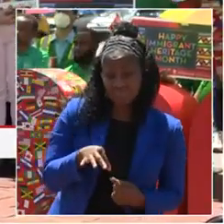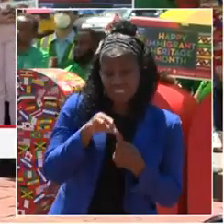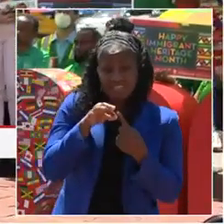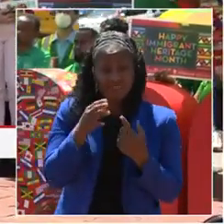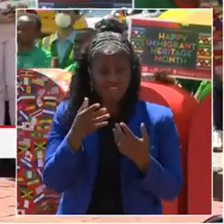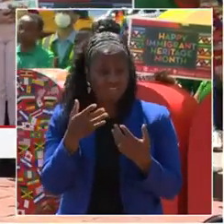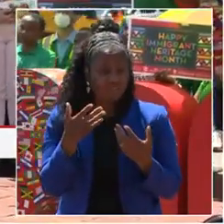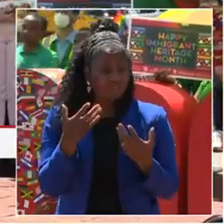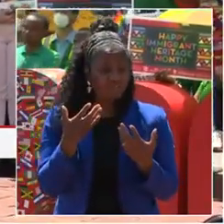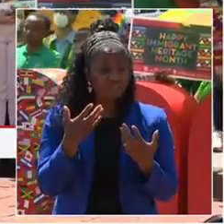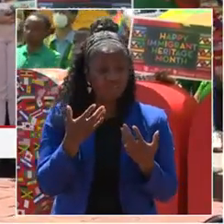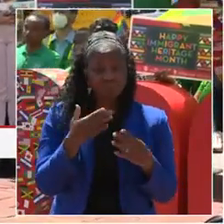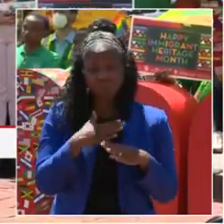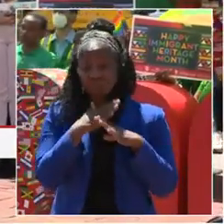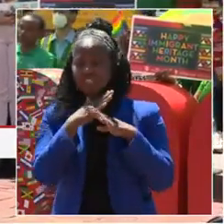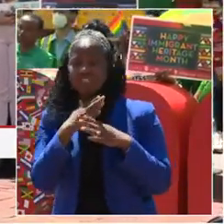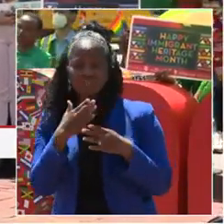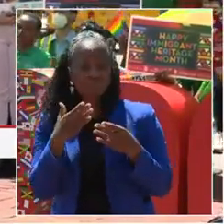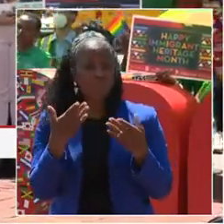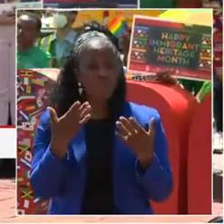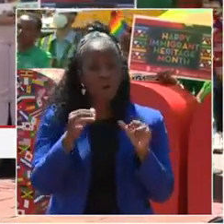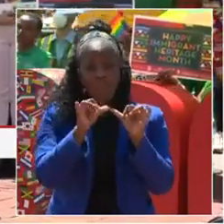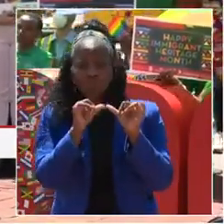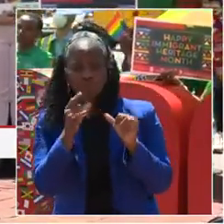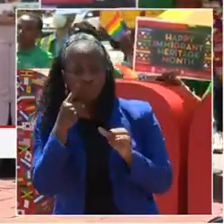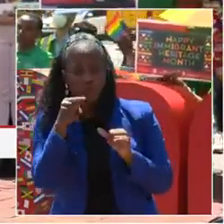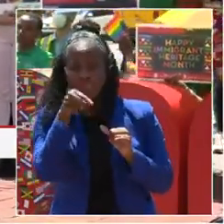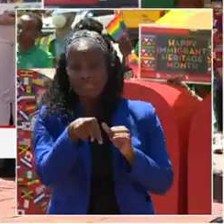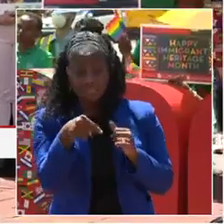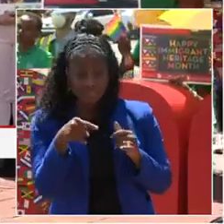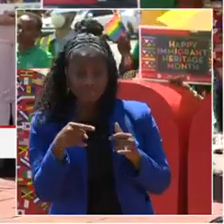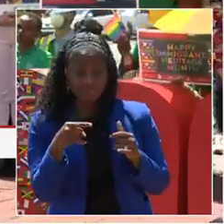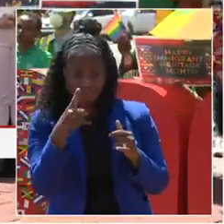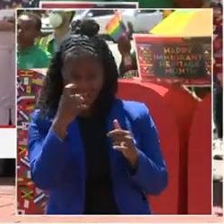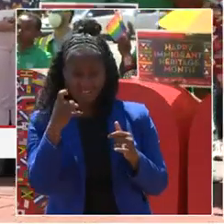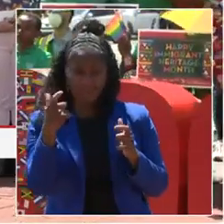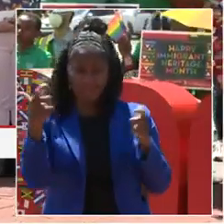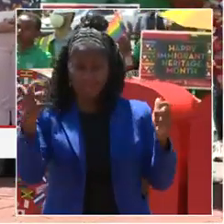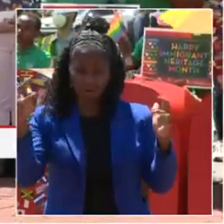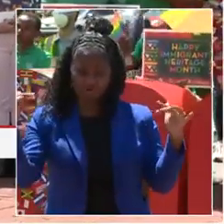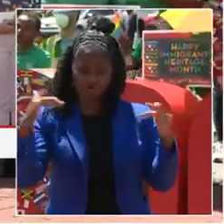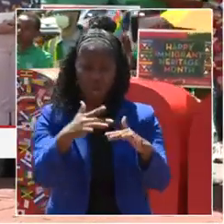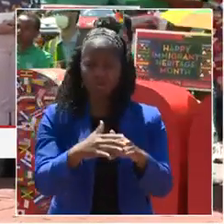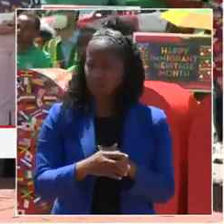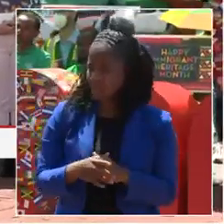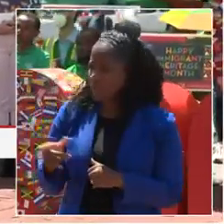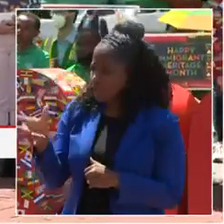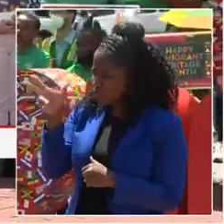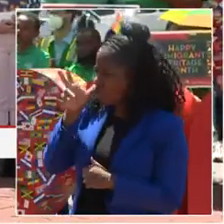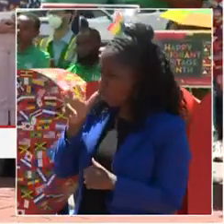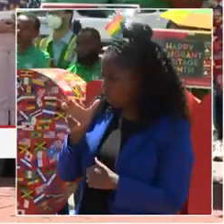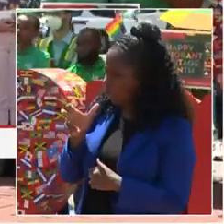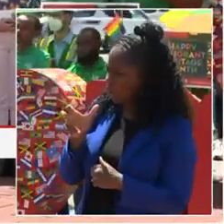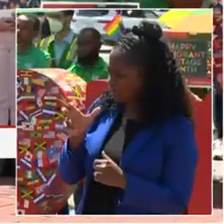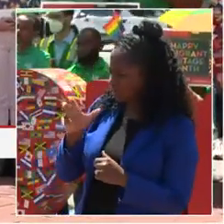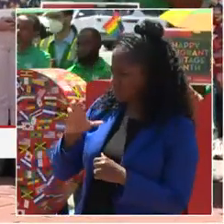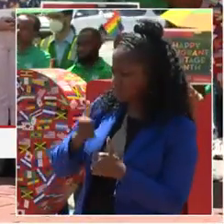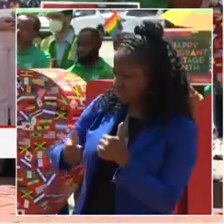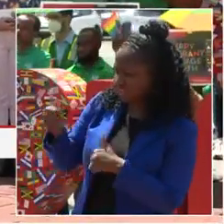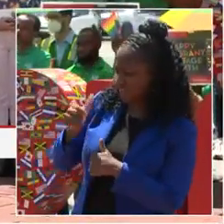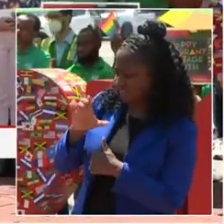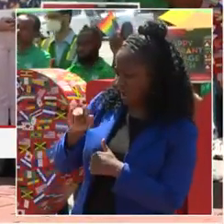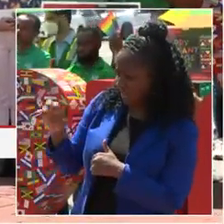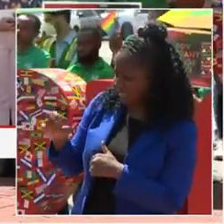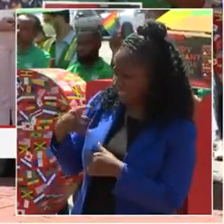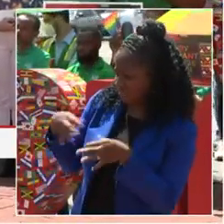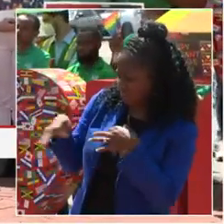crowds? Well, you heard the chief's description, and I can have him add to it. But of